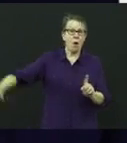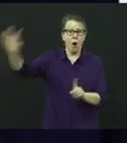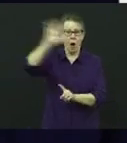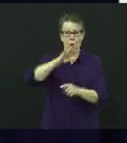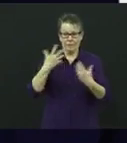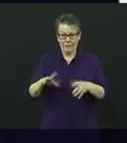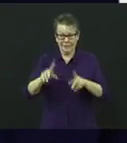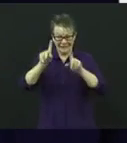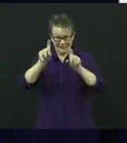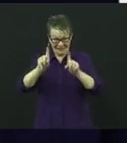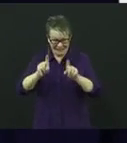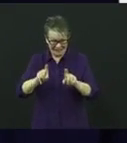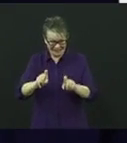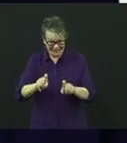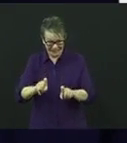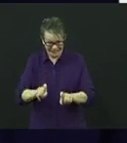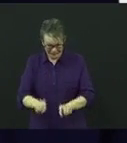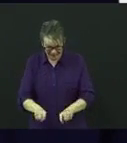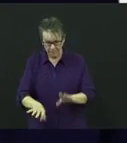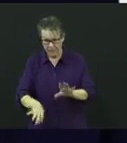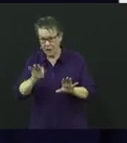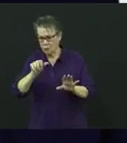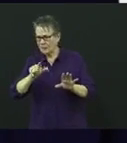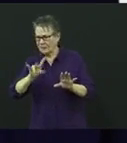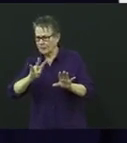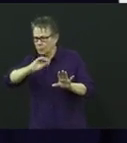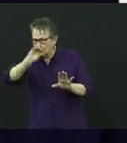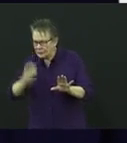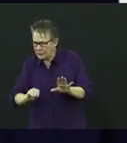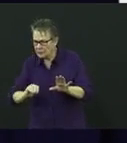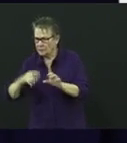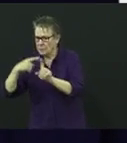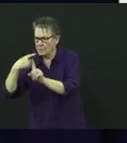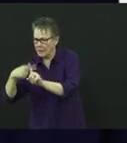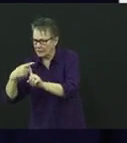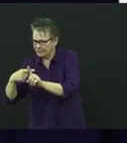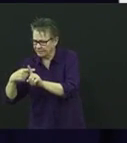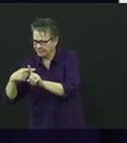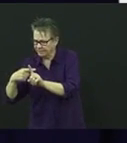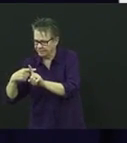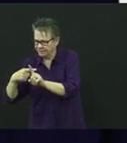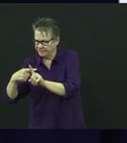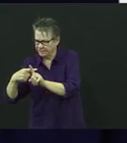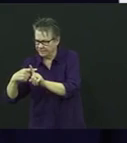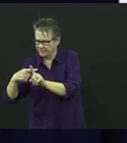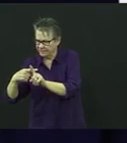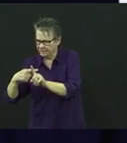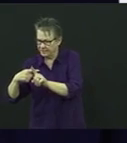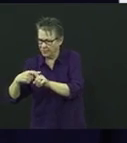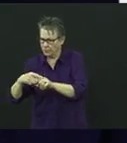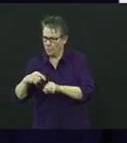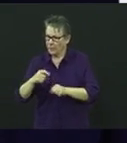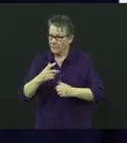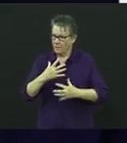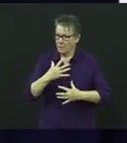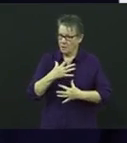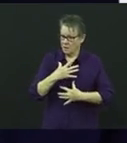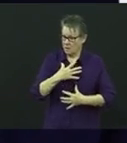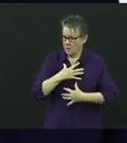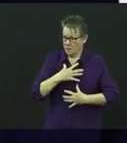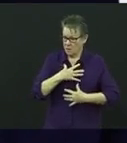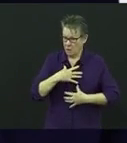a respiratory disease are something other than COVID-19. So I guess you could look at that as the